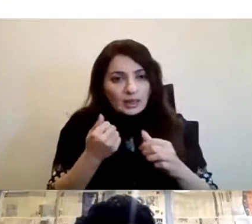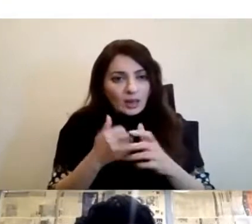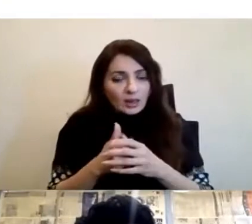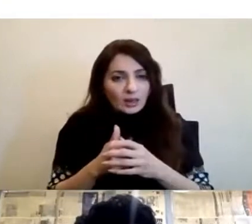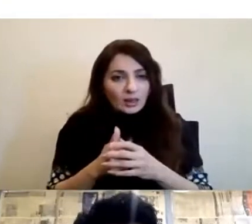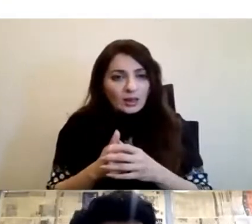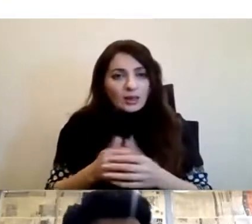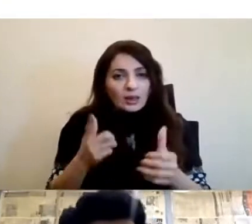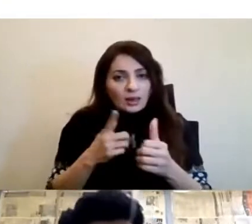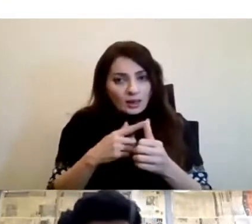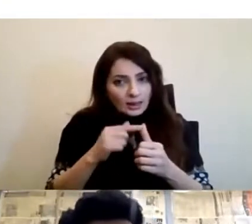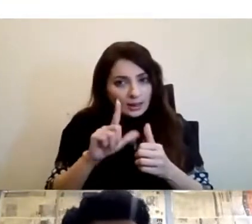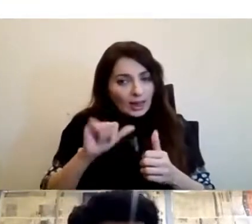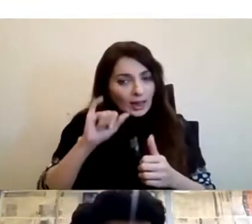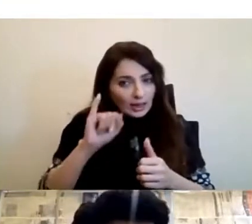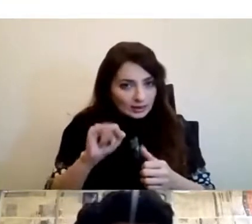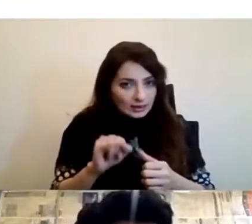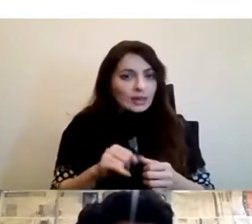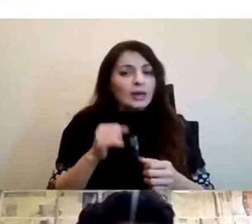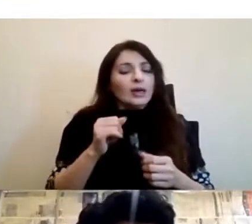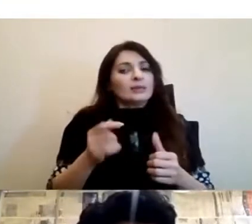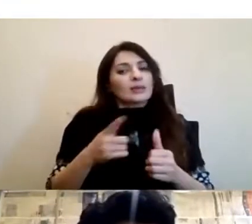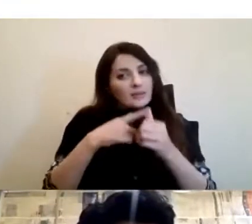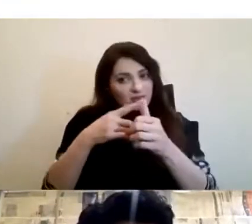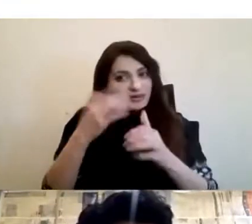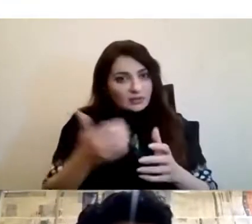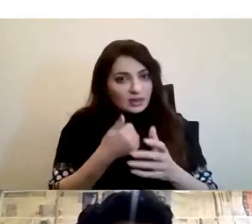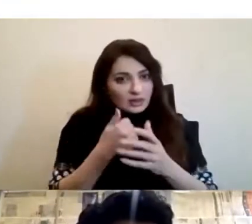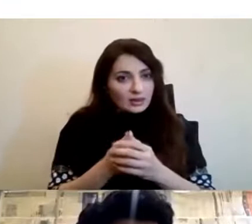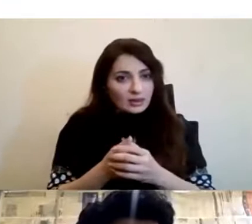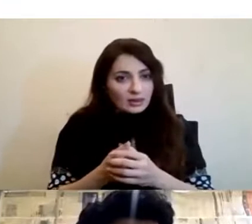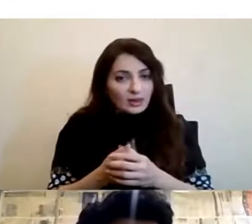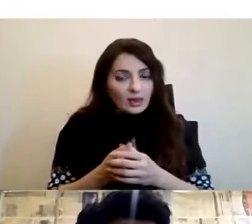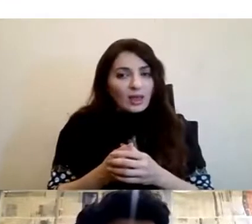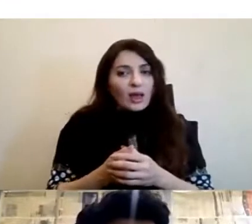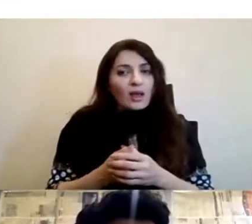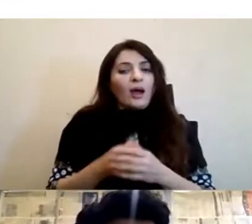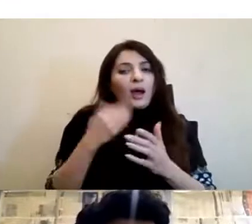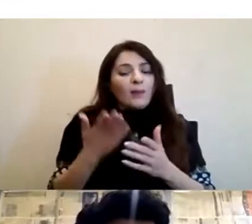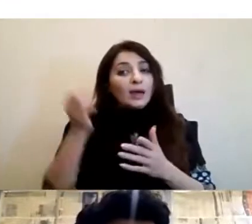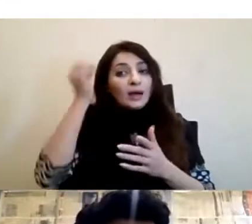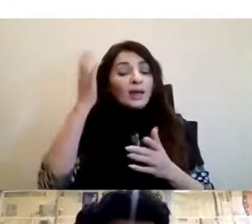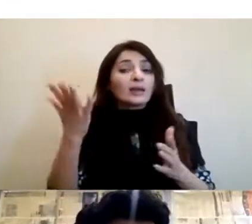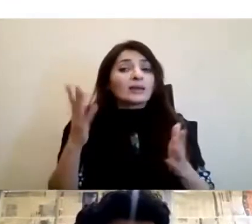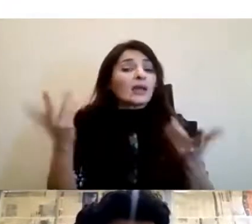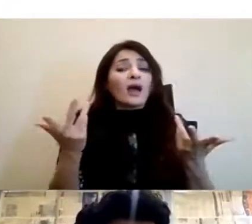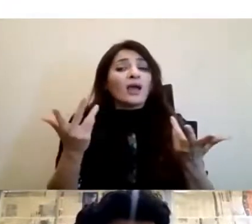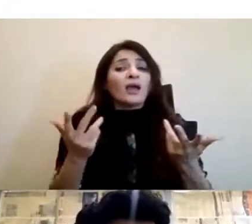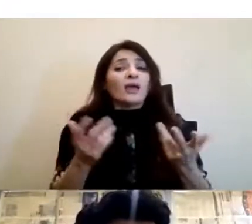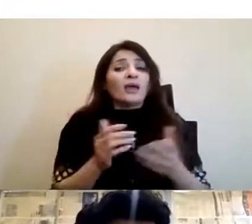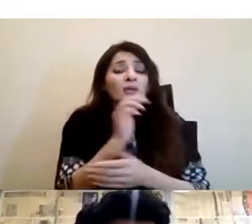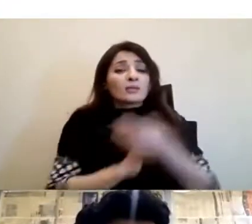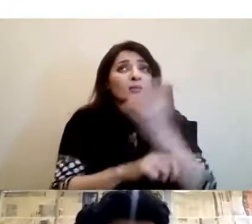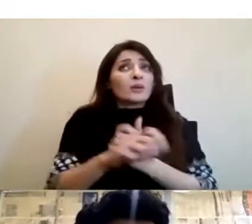Ali. It's from Paul Horsters. What are, from your perspective, the greatest barriers for persons with